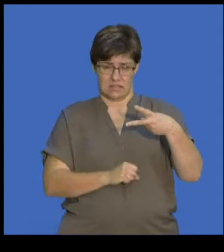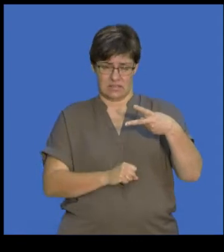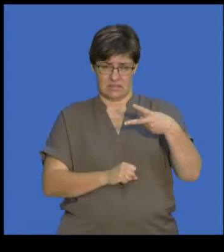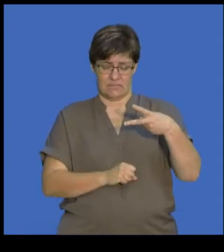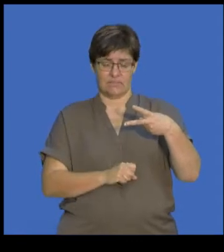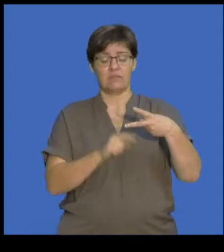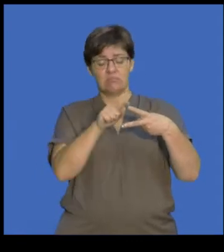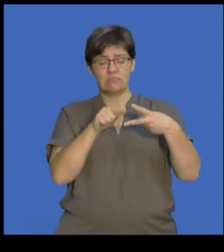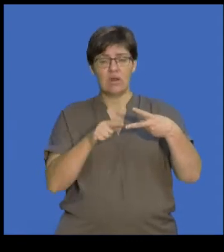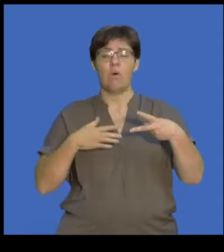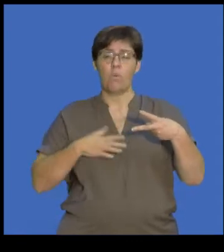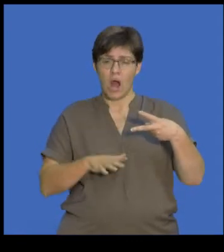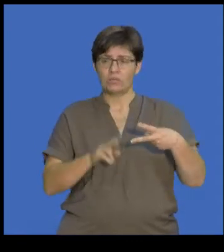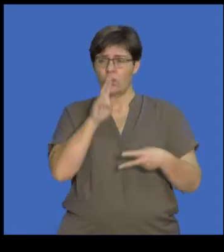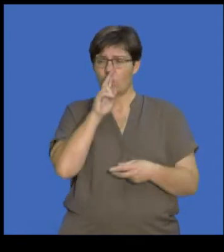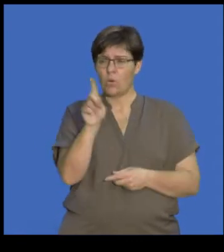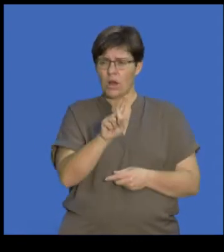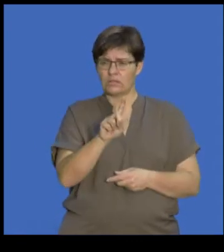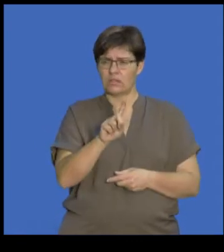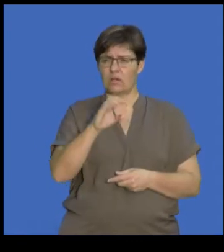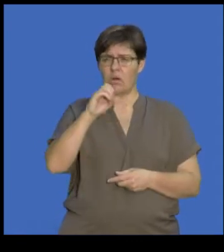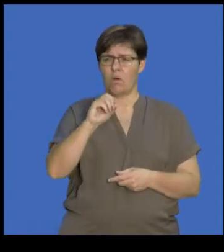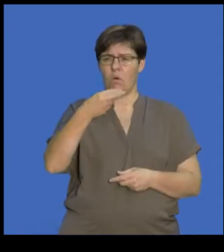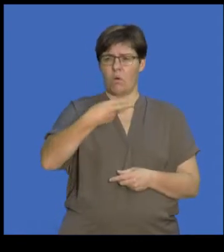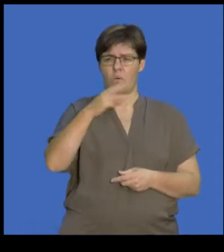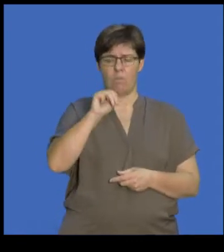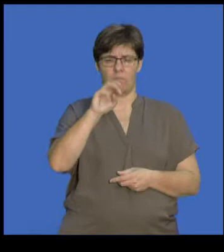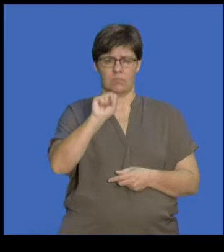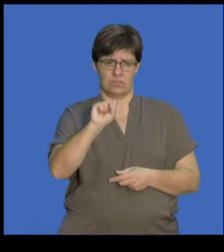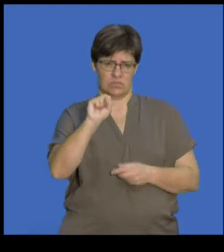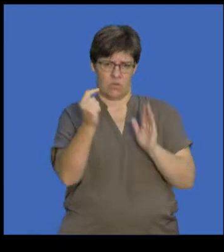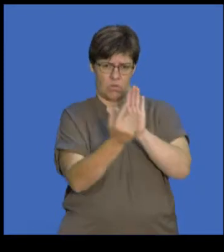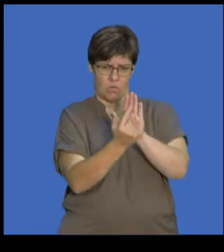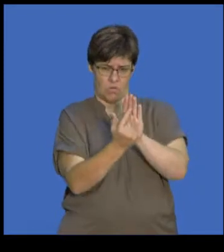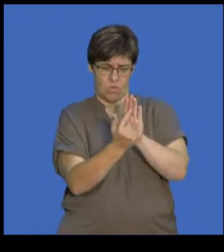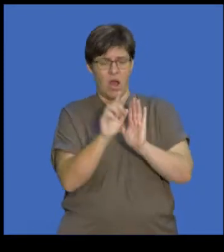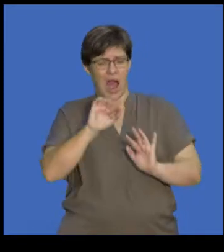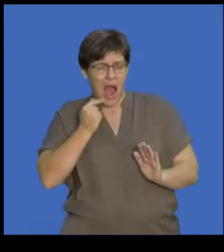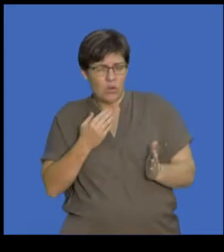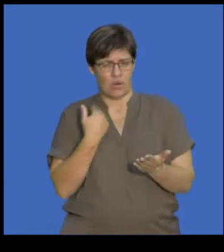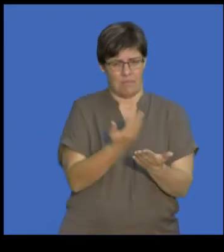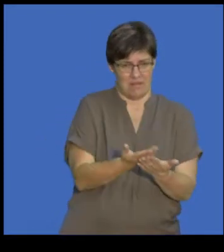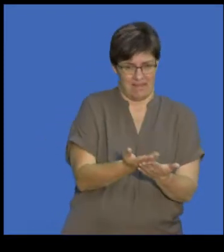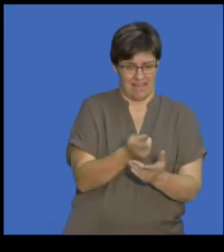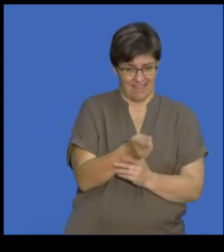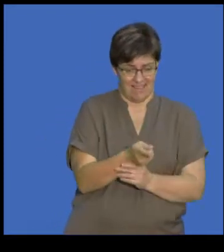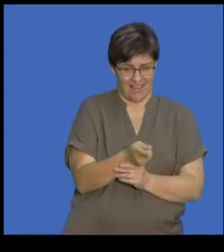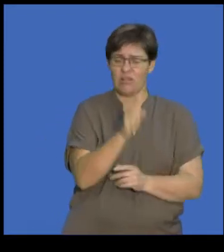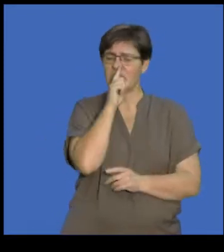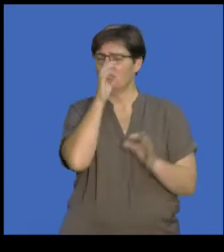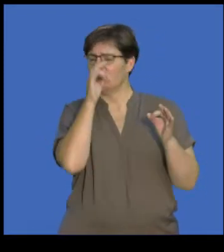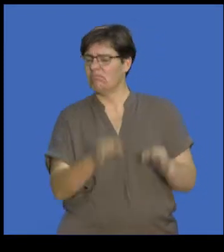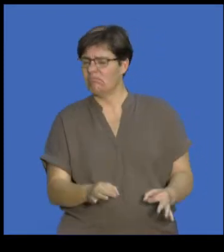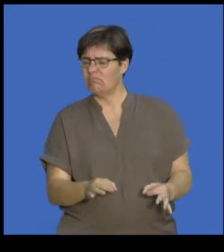would want to look at the Ohm's Law, in terms of its application, and decide